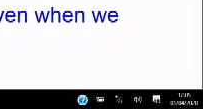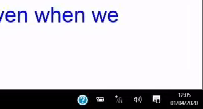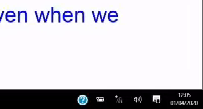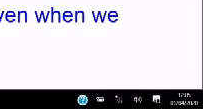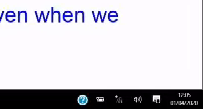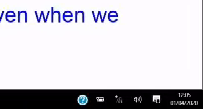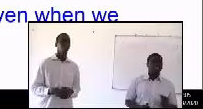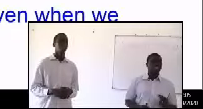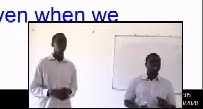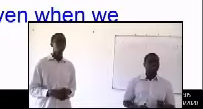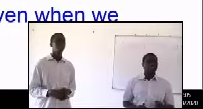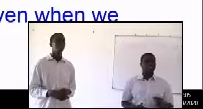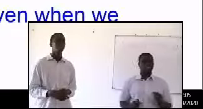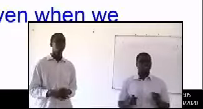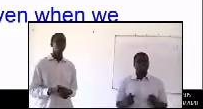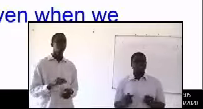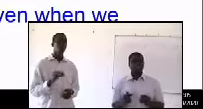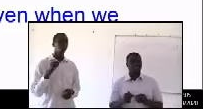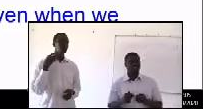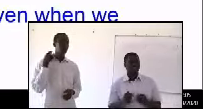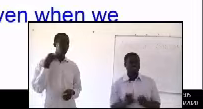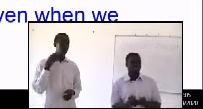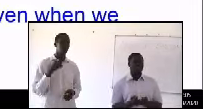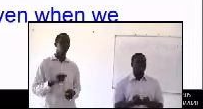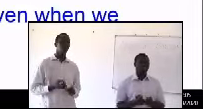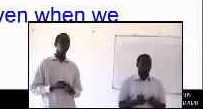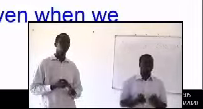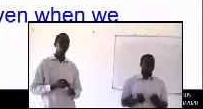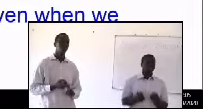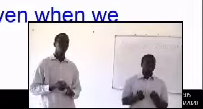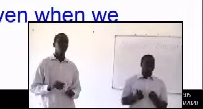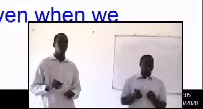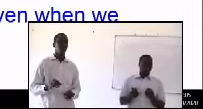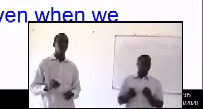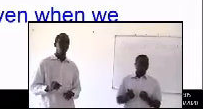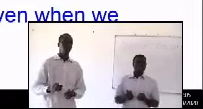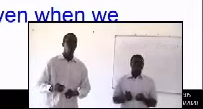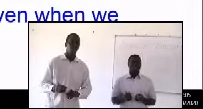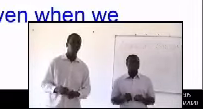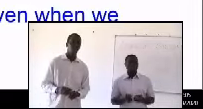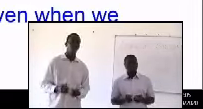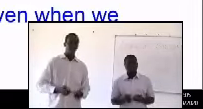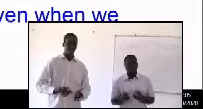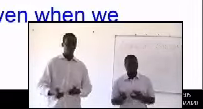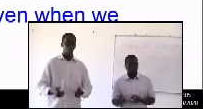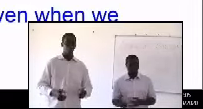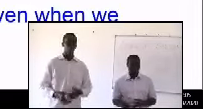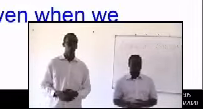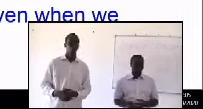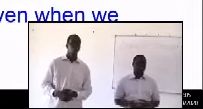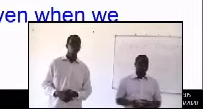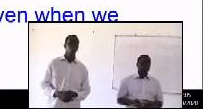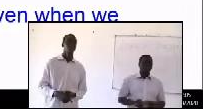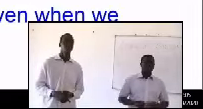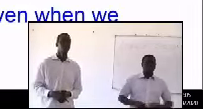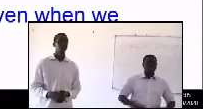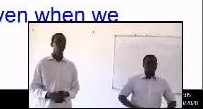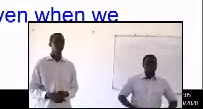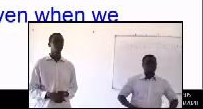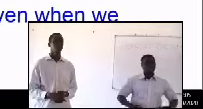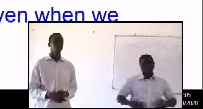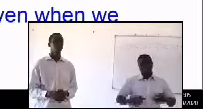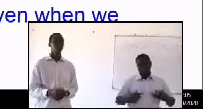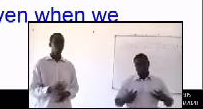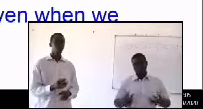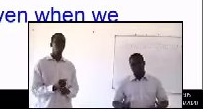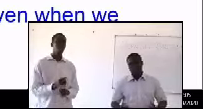and that it's been interpreted to me, and by virtue of being knowing that. And spine nerves integrate the reflex action. It enables us to be